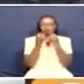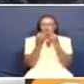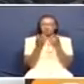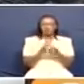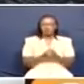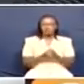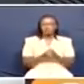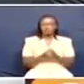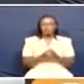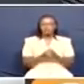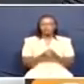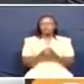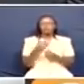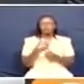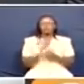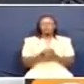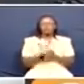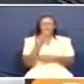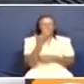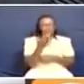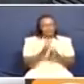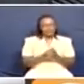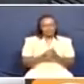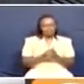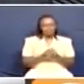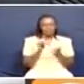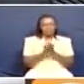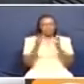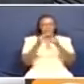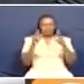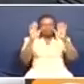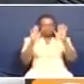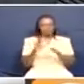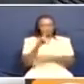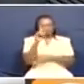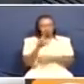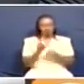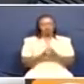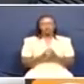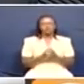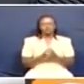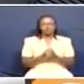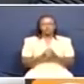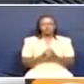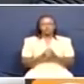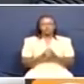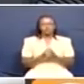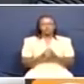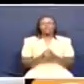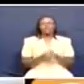My Lord, if I may respond to that very important question. Yes,